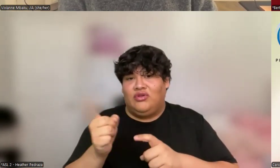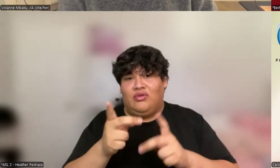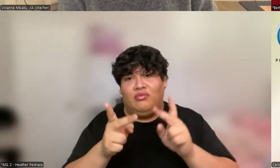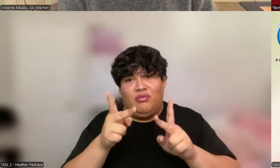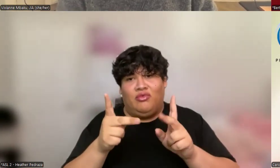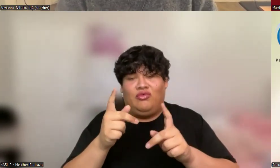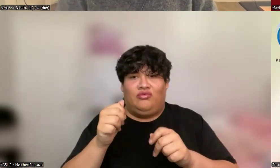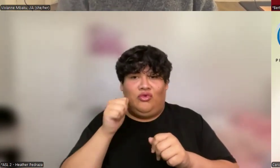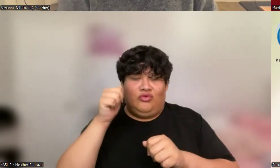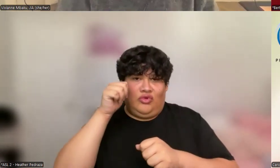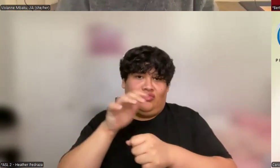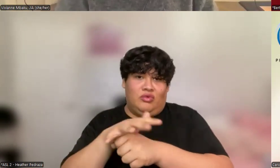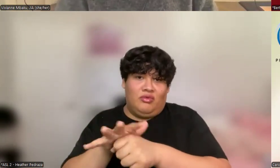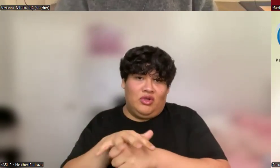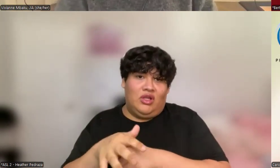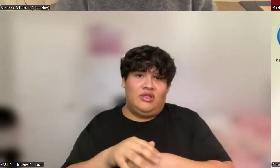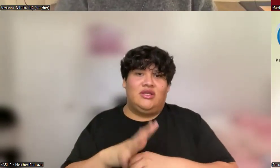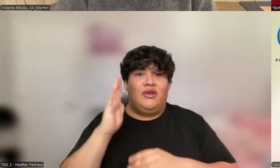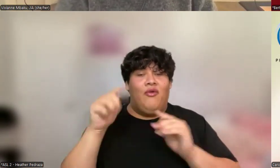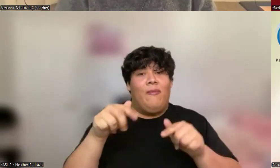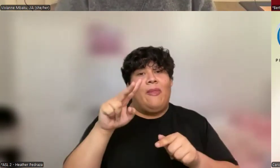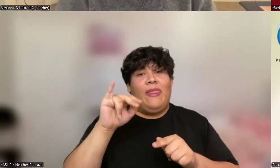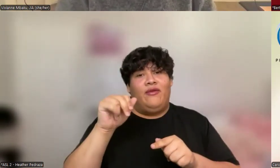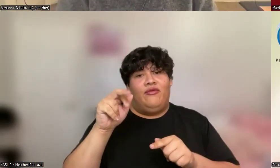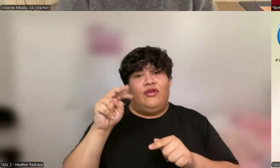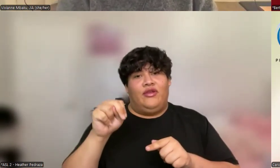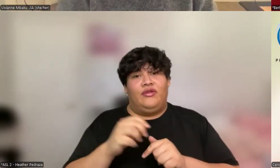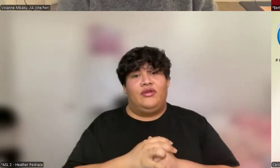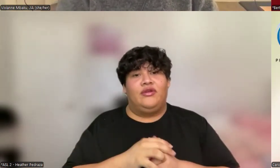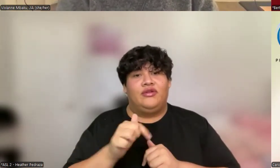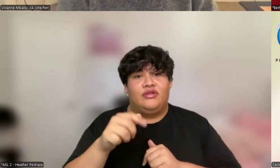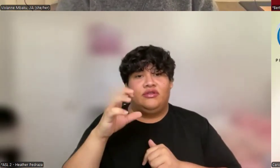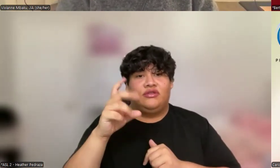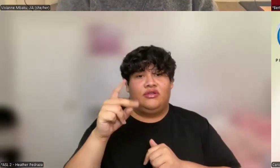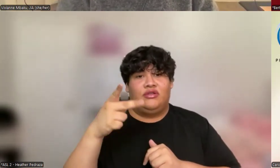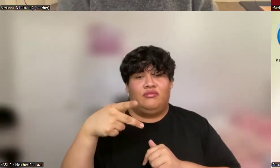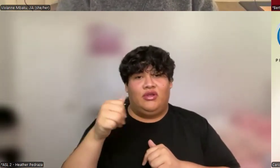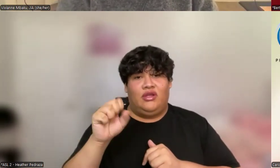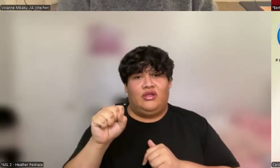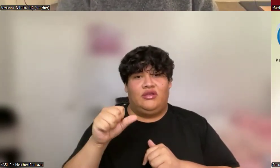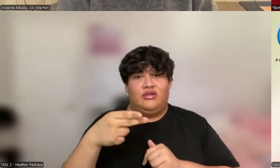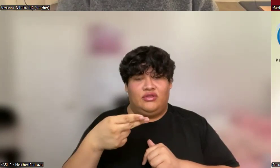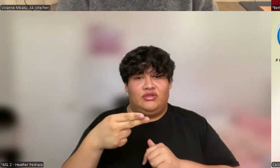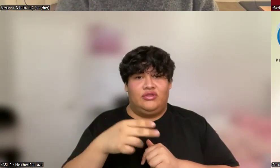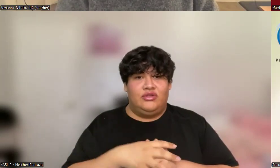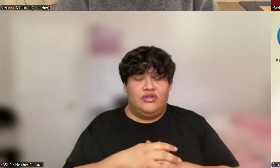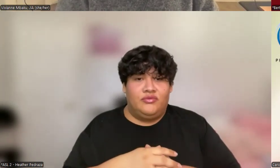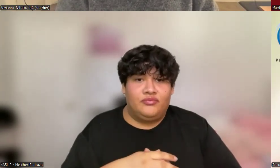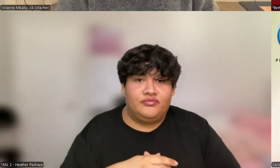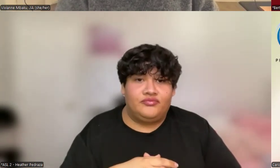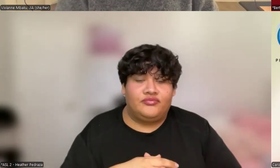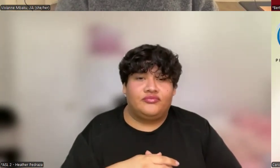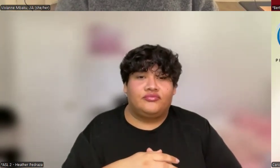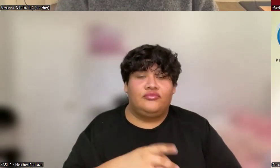population. This is Vivian. Yes, CDPH, the Department of Public Health, is taking over